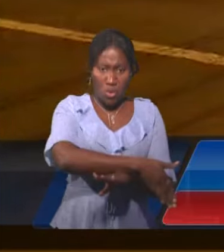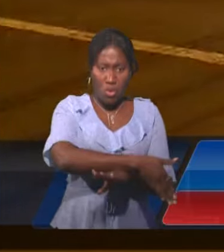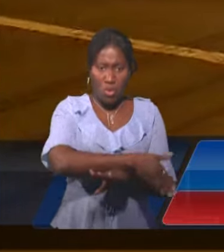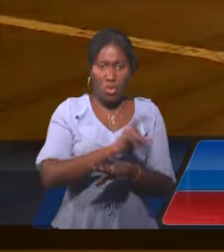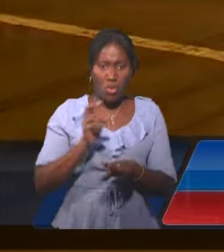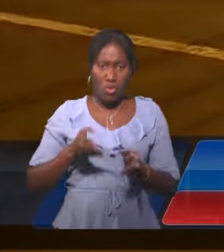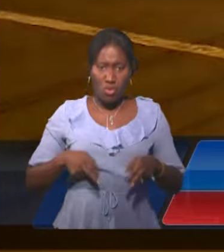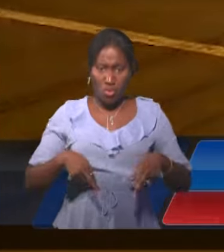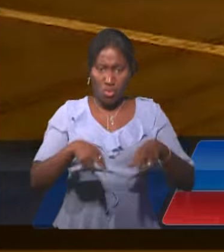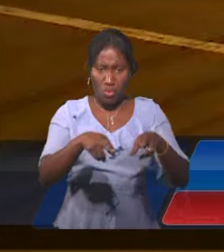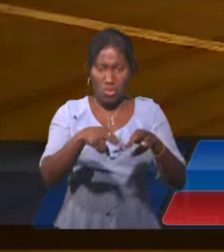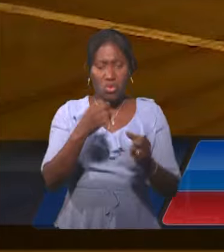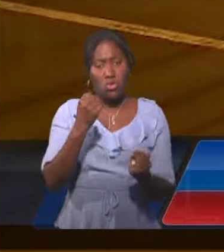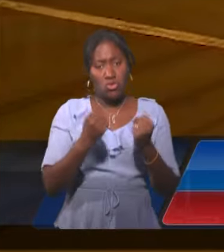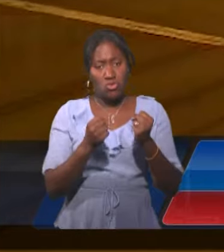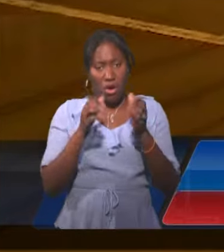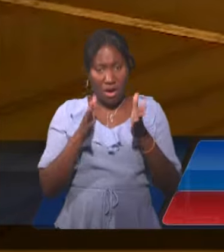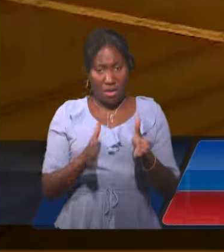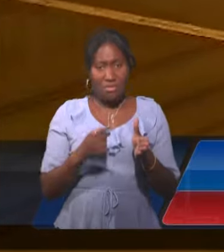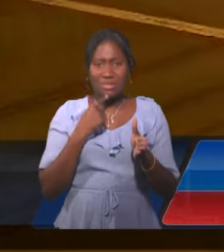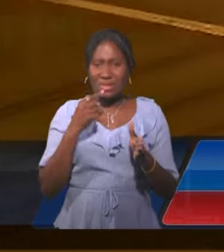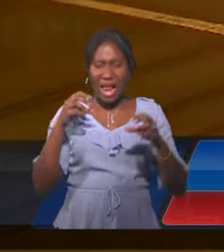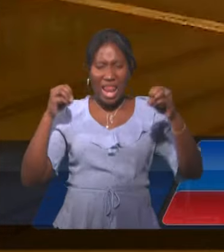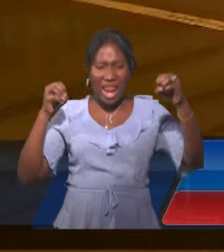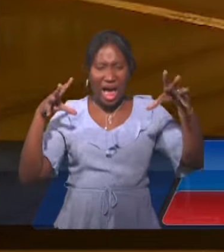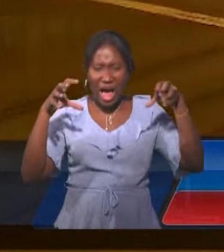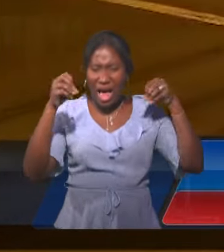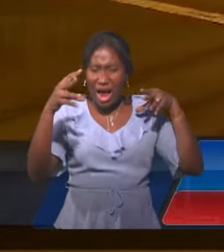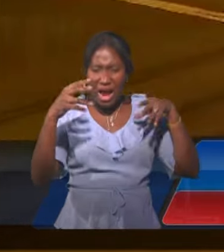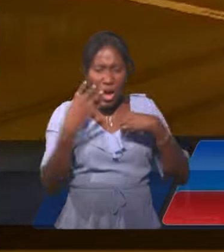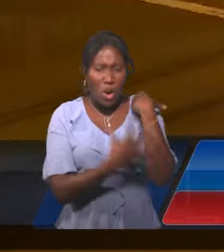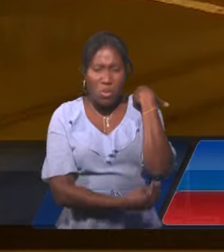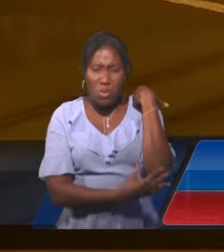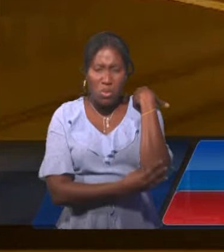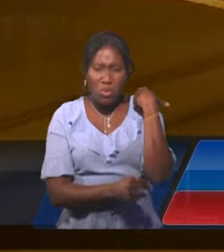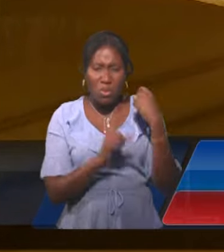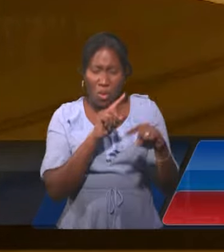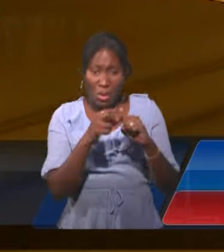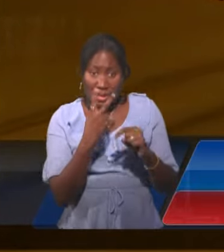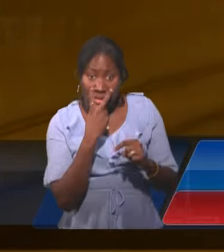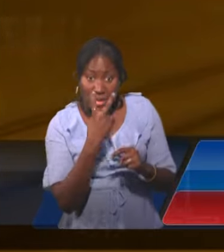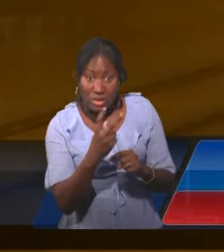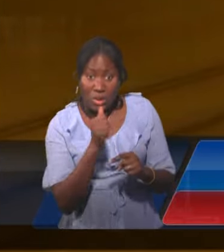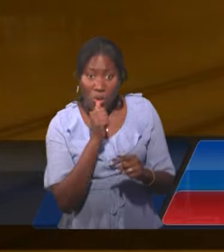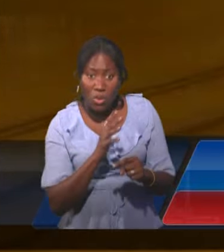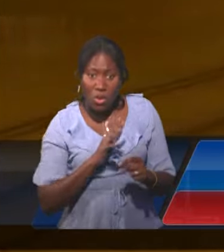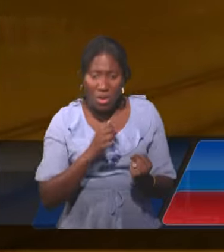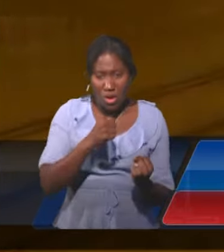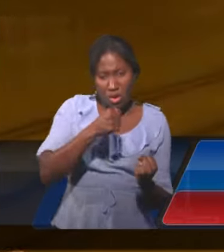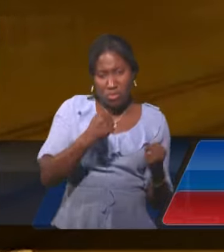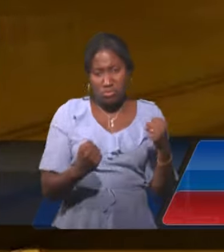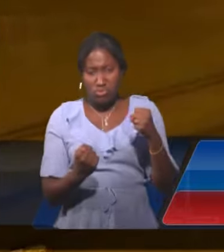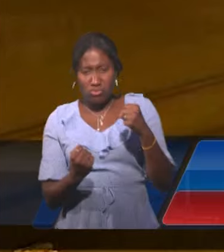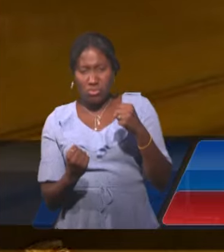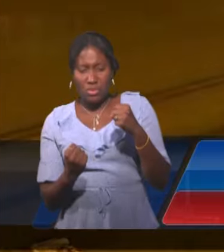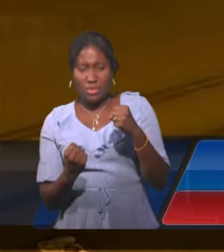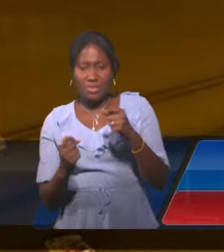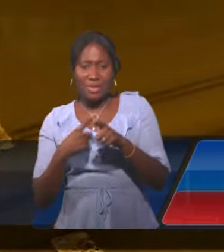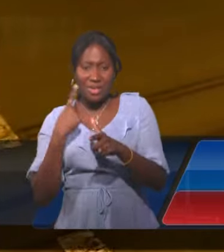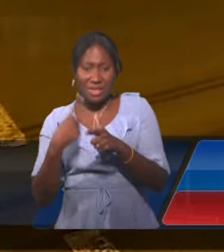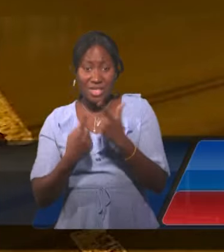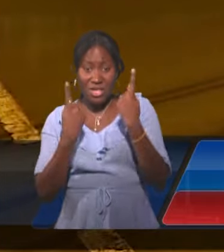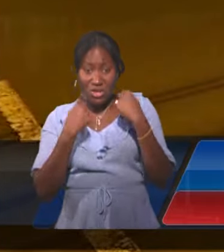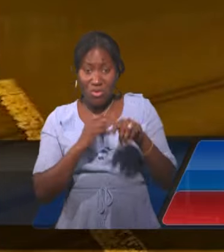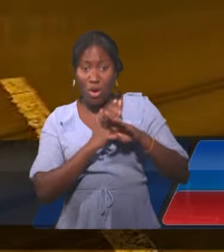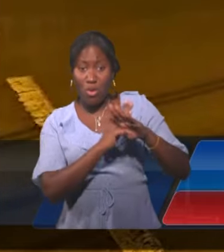side. The driver reported that the lighting conditions were dull, and at the point of seeing the woman, he pulled his vehicle to the right in